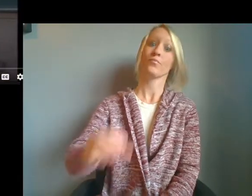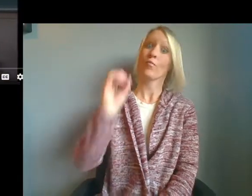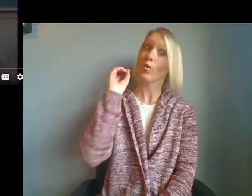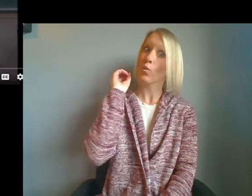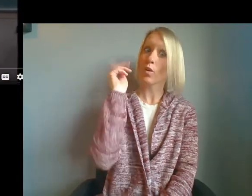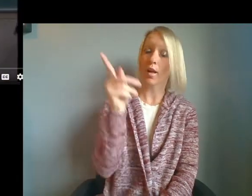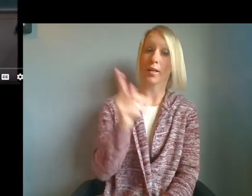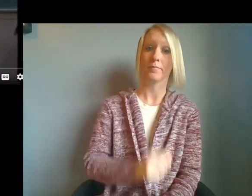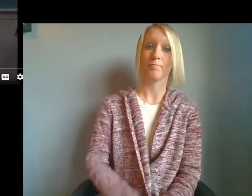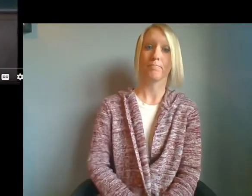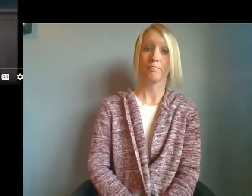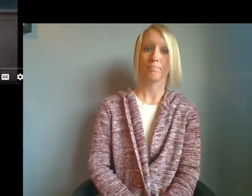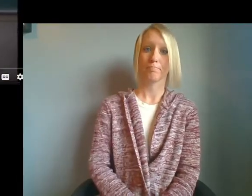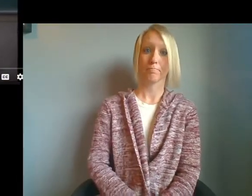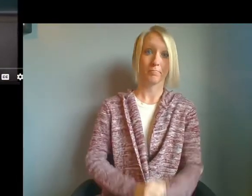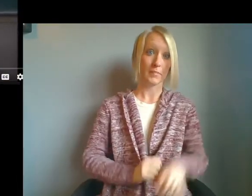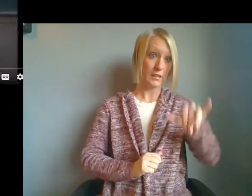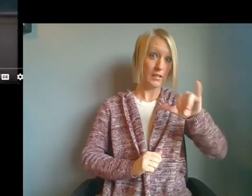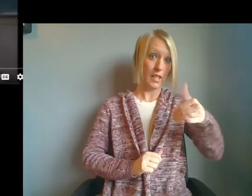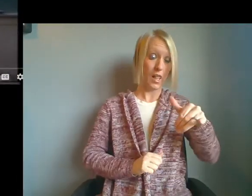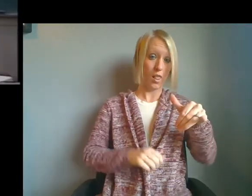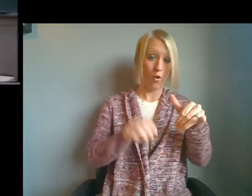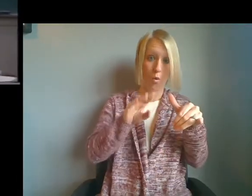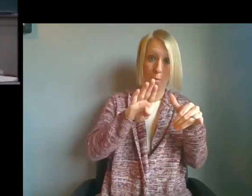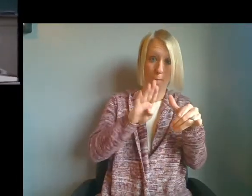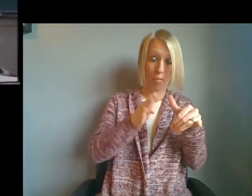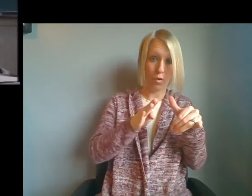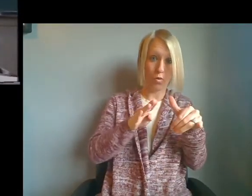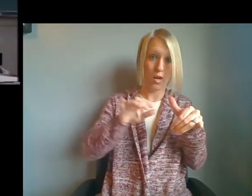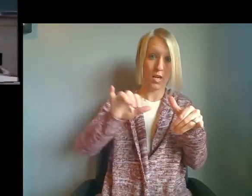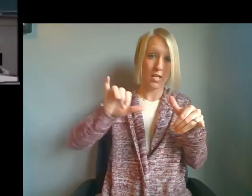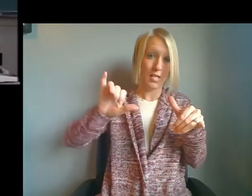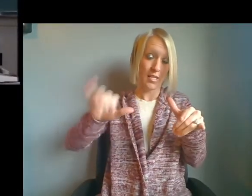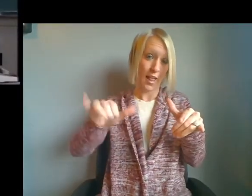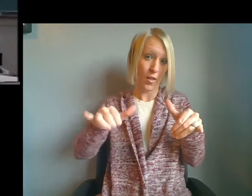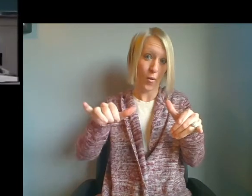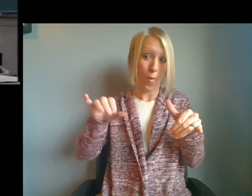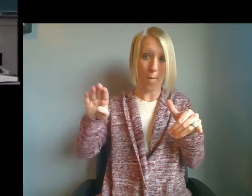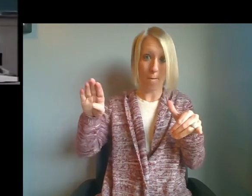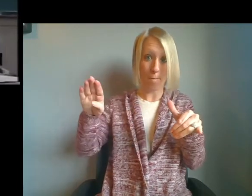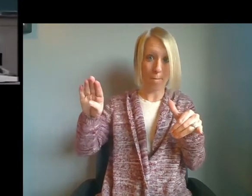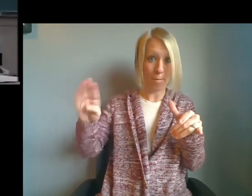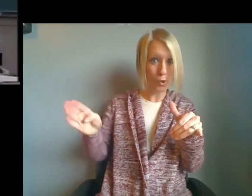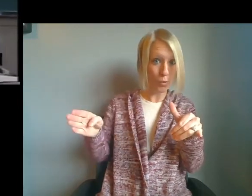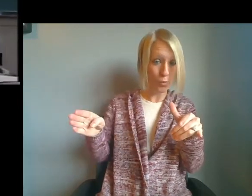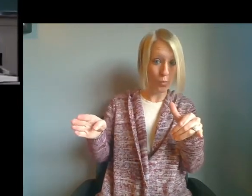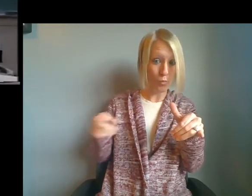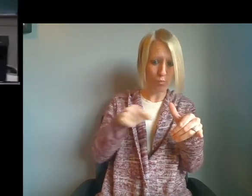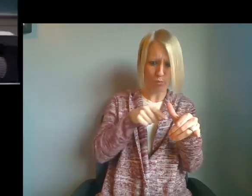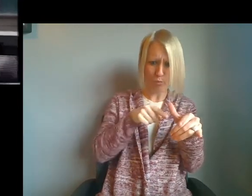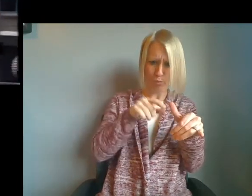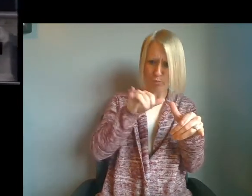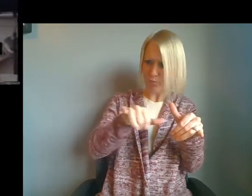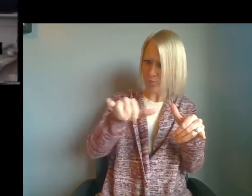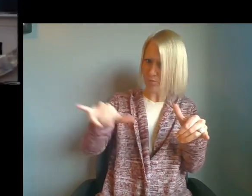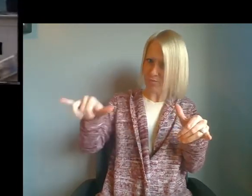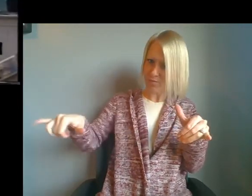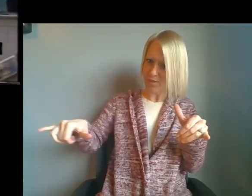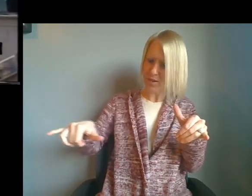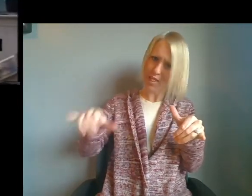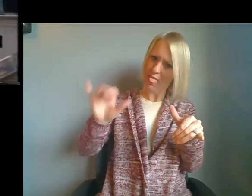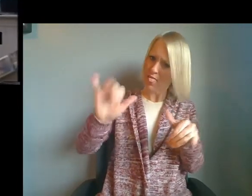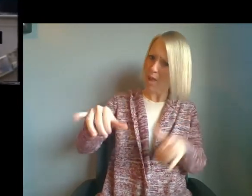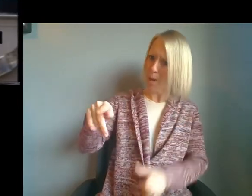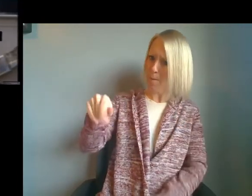So if I did yellow, and then I did blue, and then I did yellow, and then I did blue, do I have a pattern?